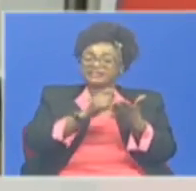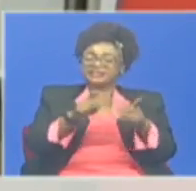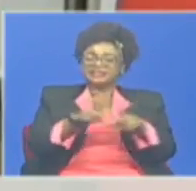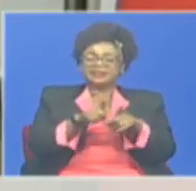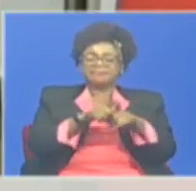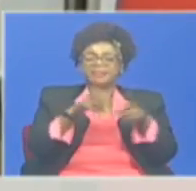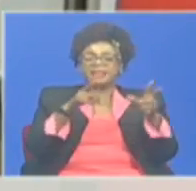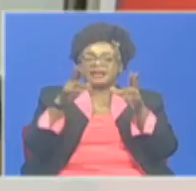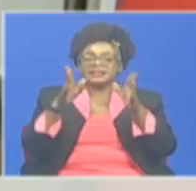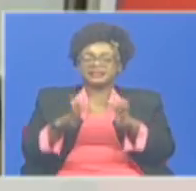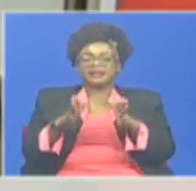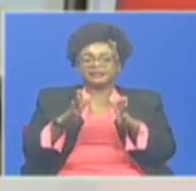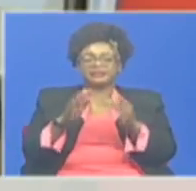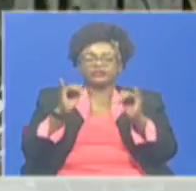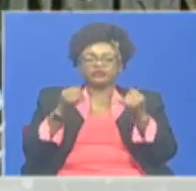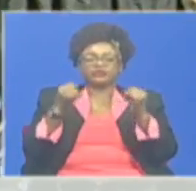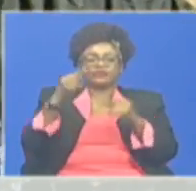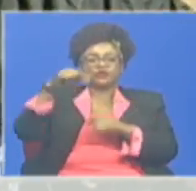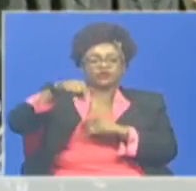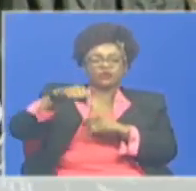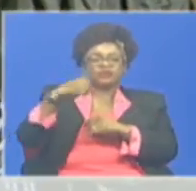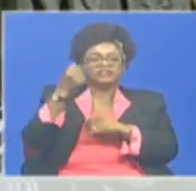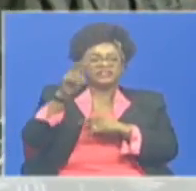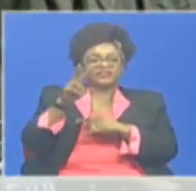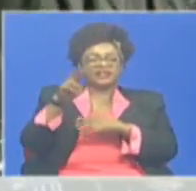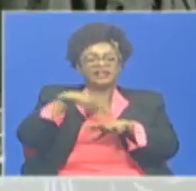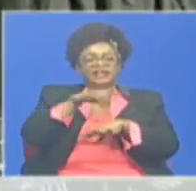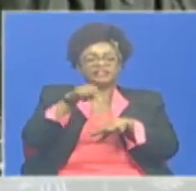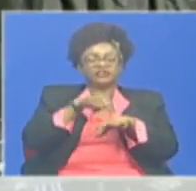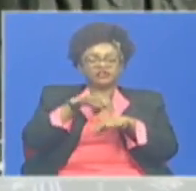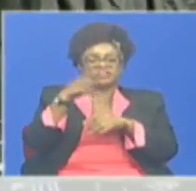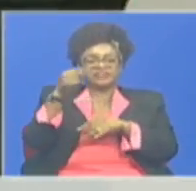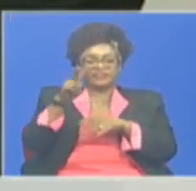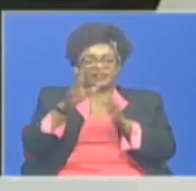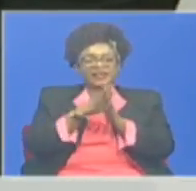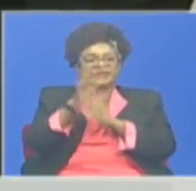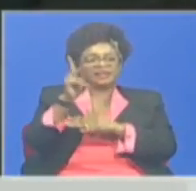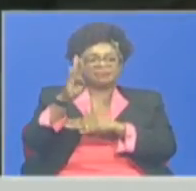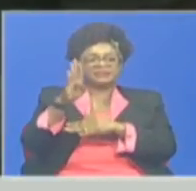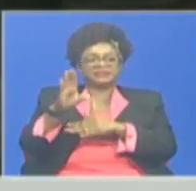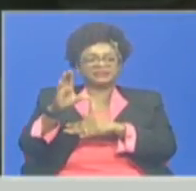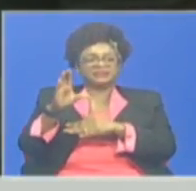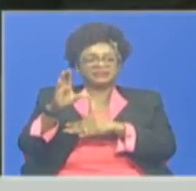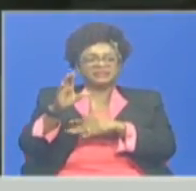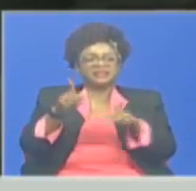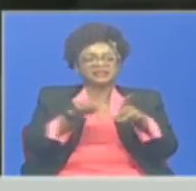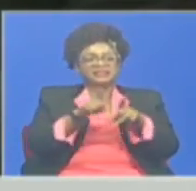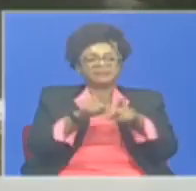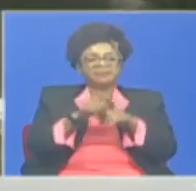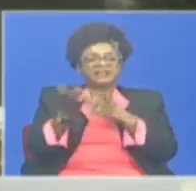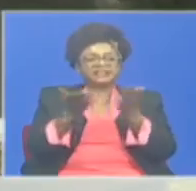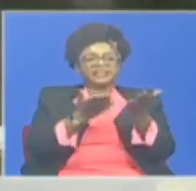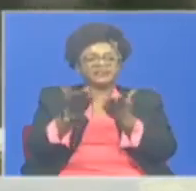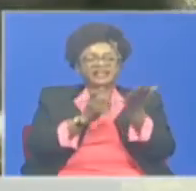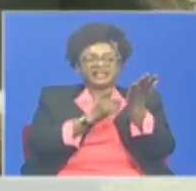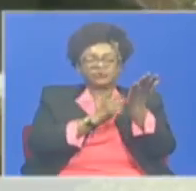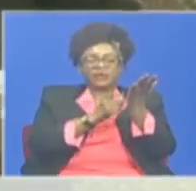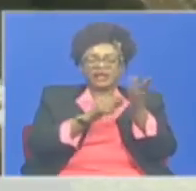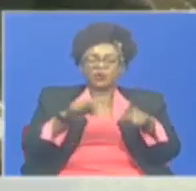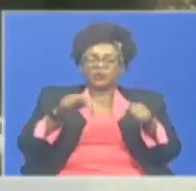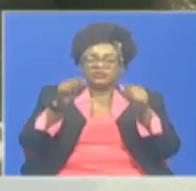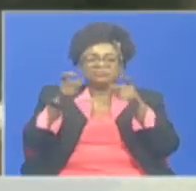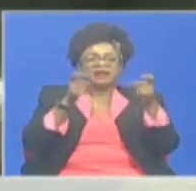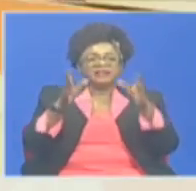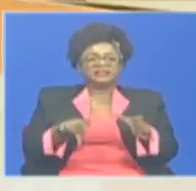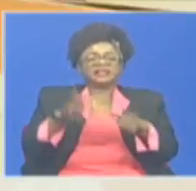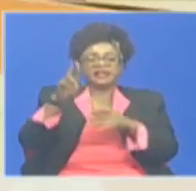news presenter for QTV, Nation TV and KBC. He also served as the Kiswahili Quality Manager at Nation Media